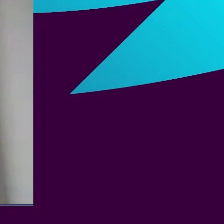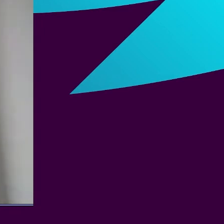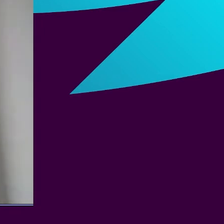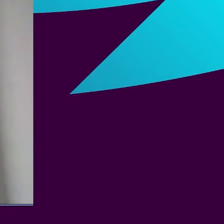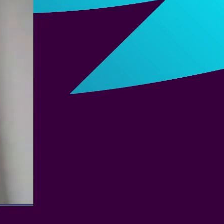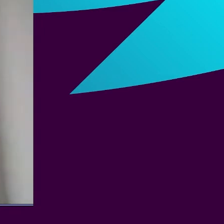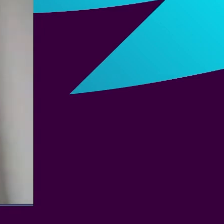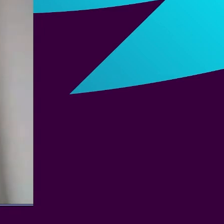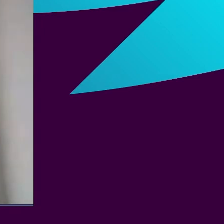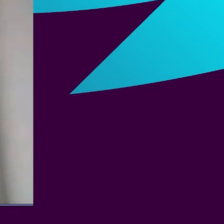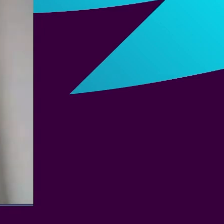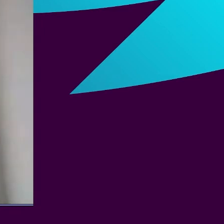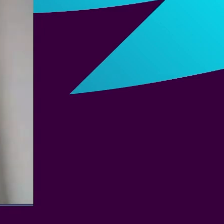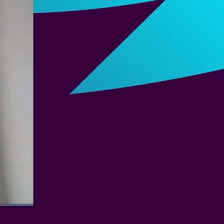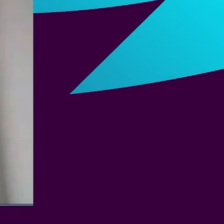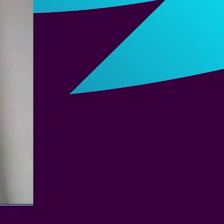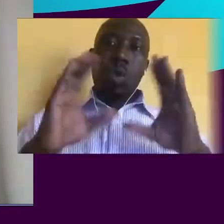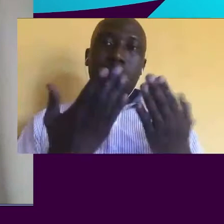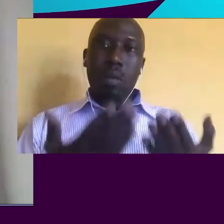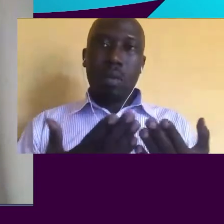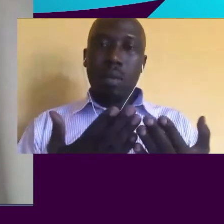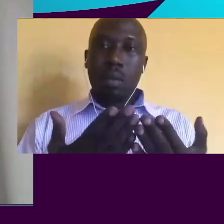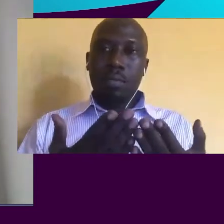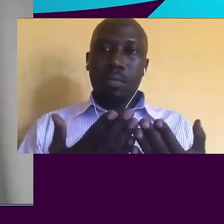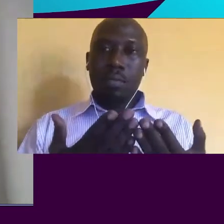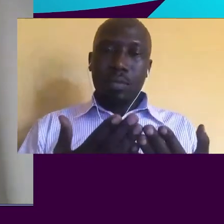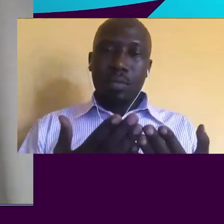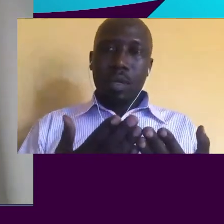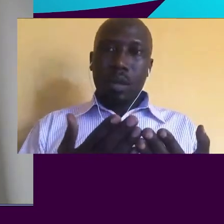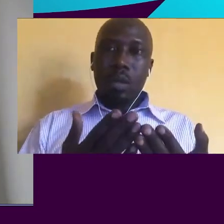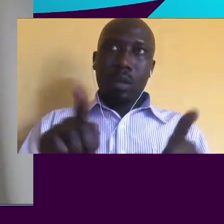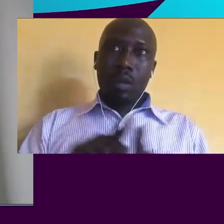community sessions. So that's really incredible.